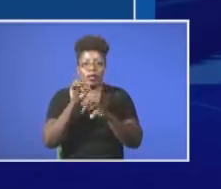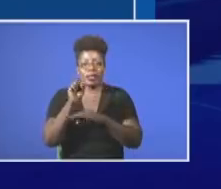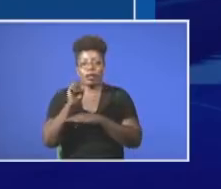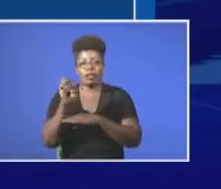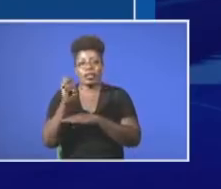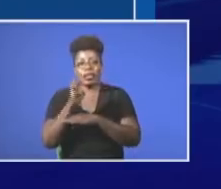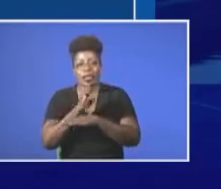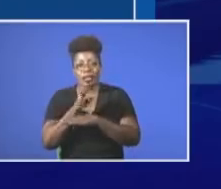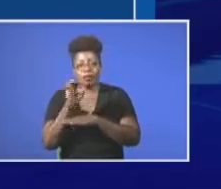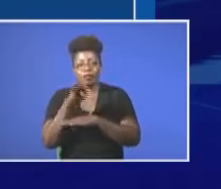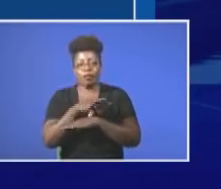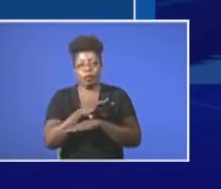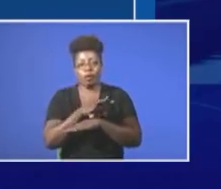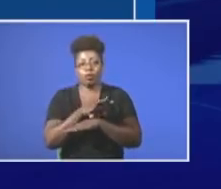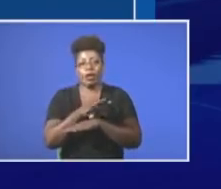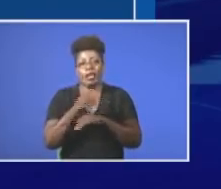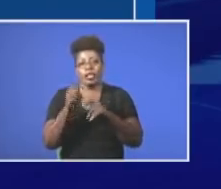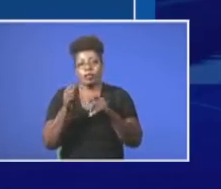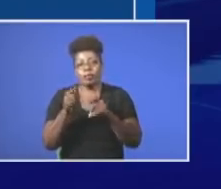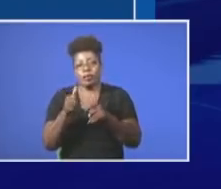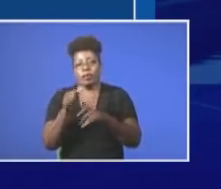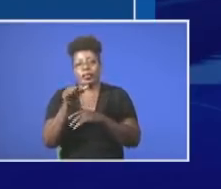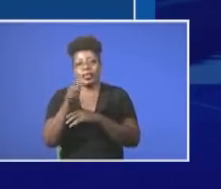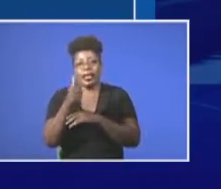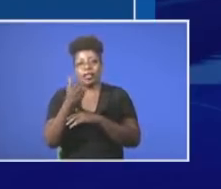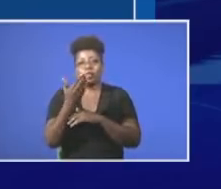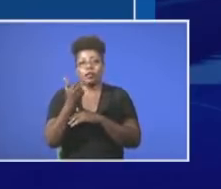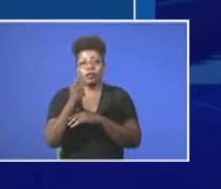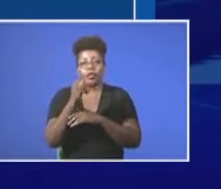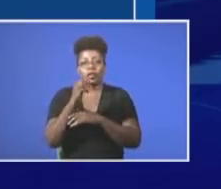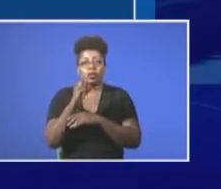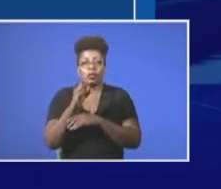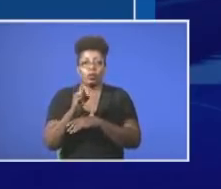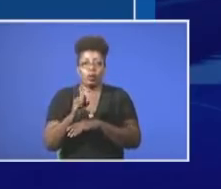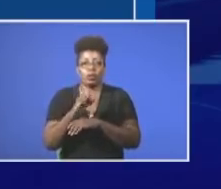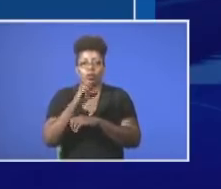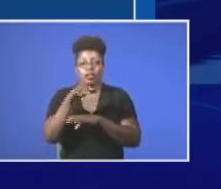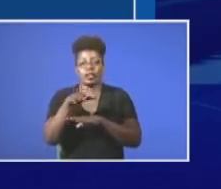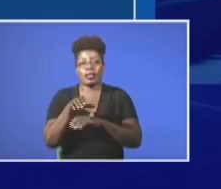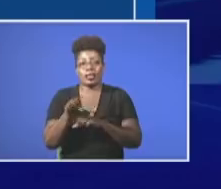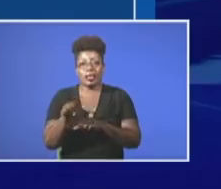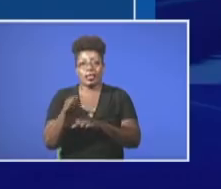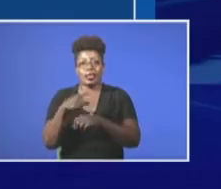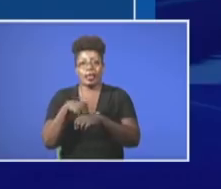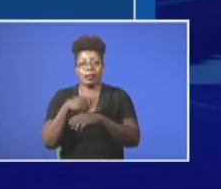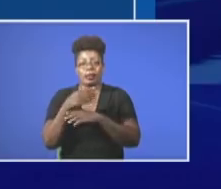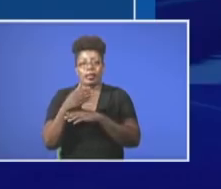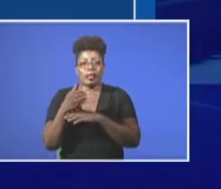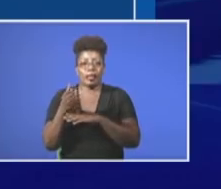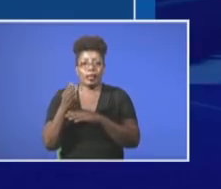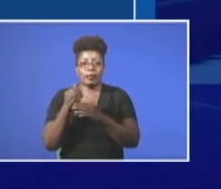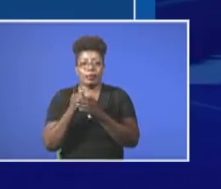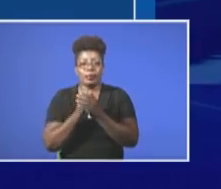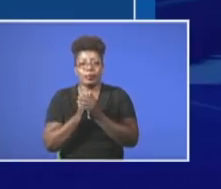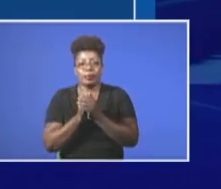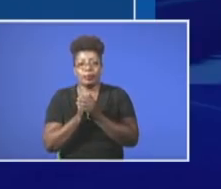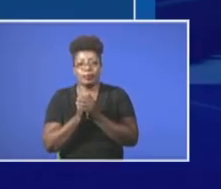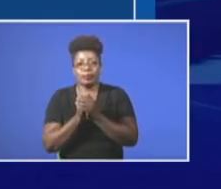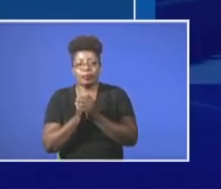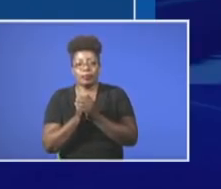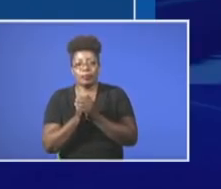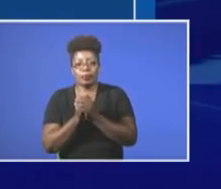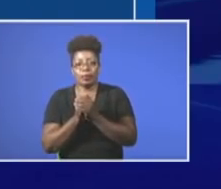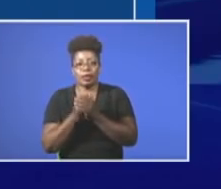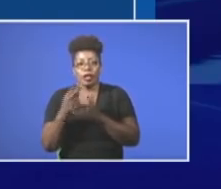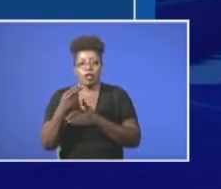southeast flow can be expected. Speeds around 10 to 15 knots, and the wave heights 2 to 4 feet. The low tide will take place at 11:41 tonight,